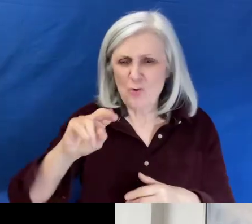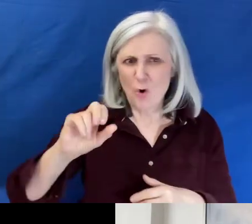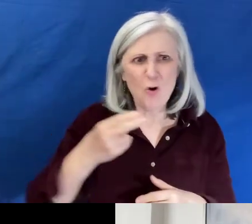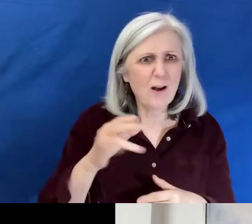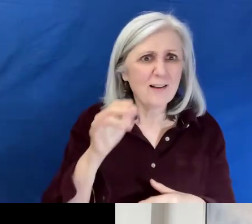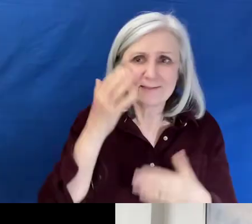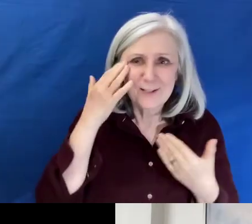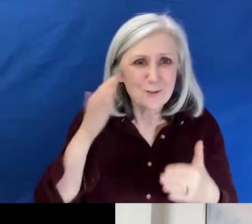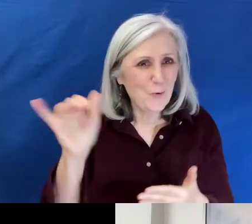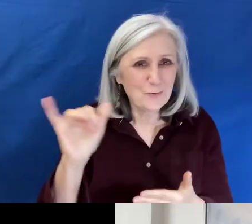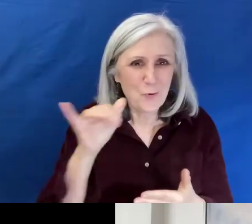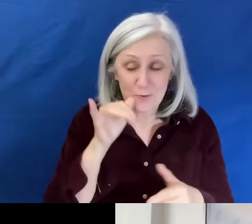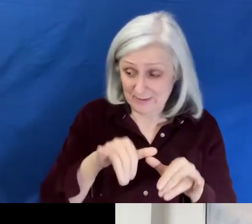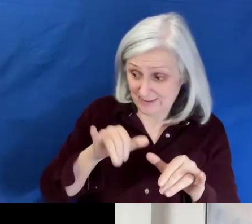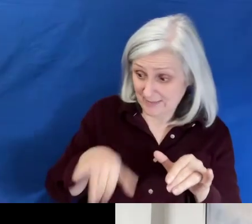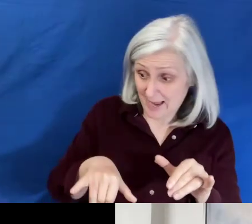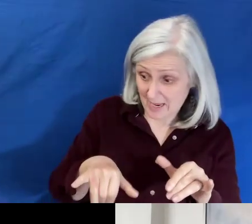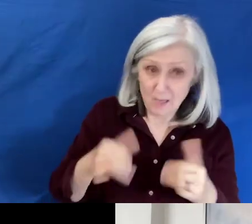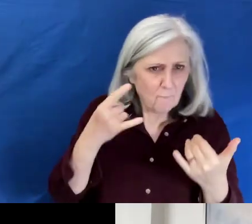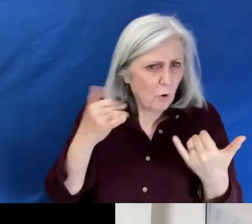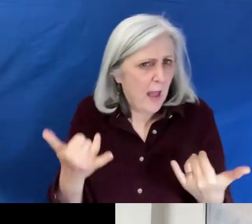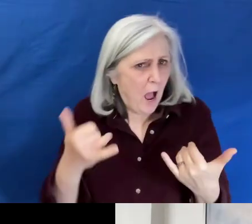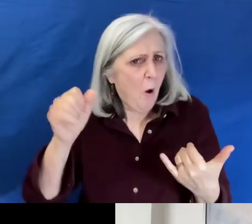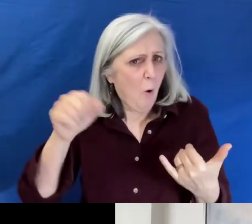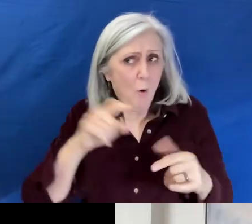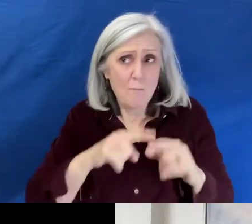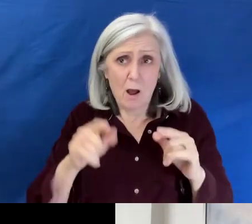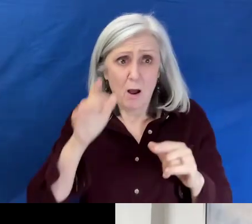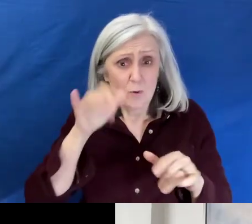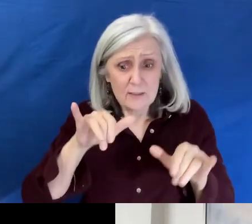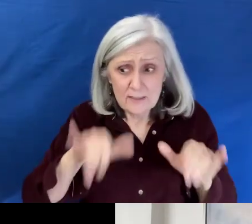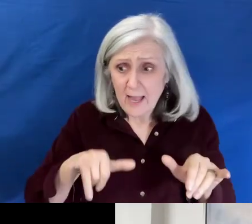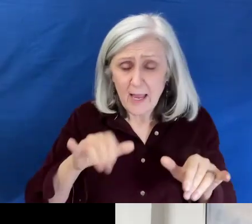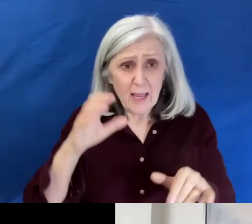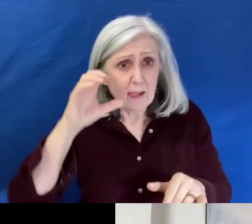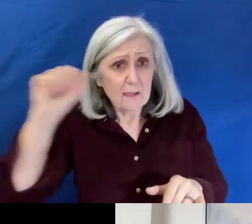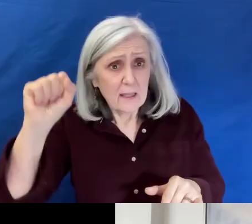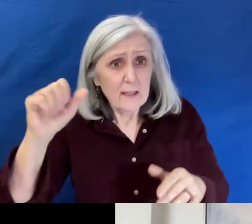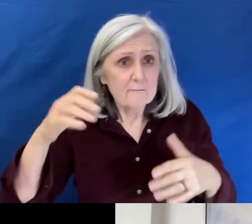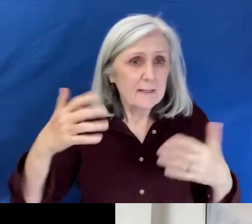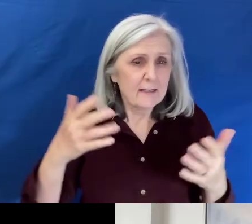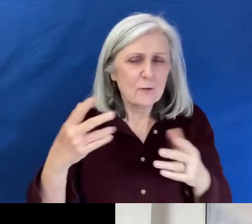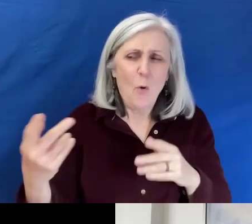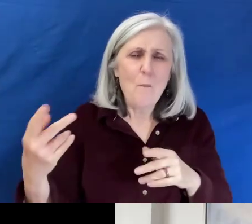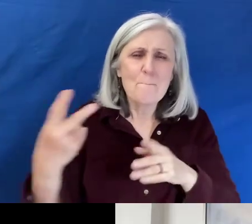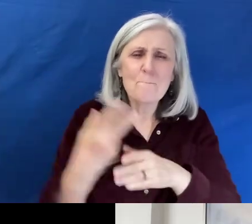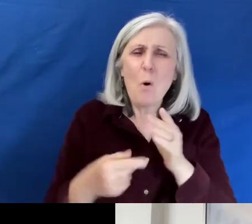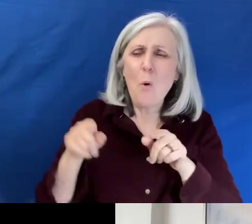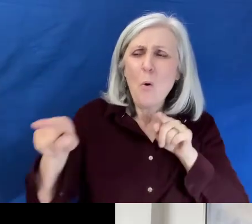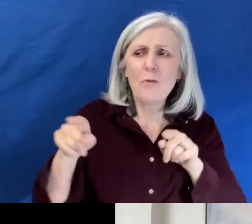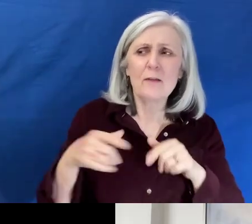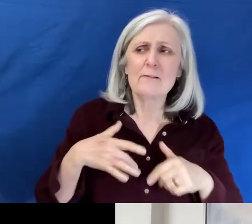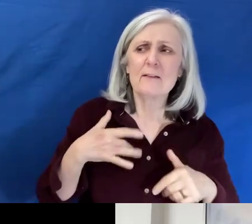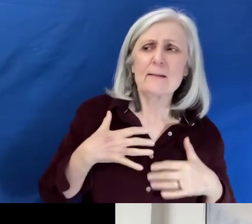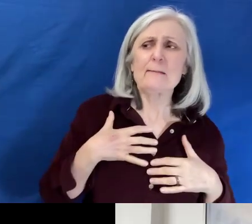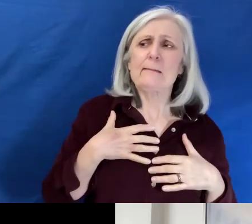she's staying or going. She's staying there now. Um, so I think they're a little bit trepidatious. However,